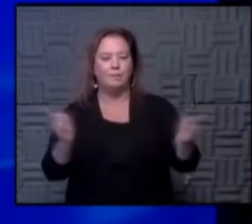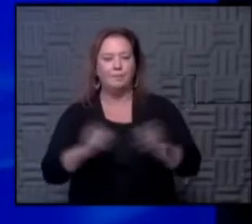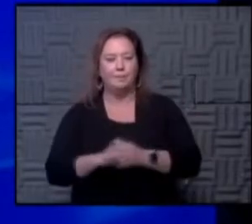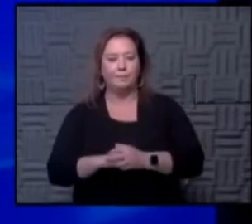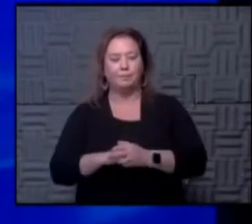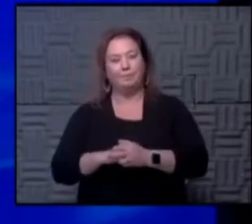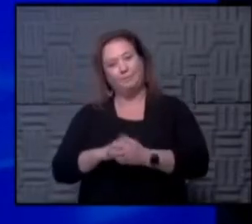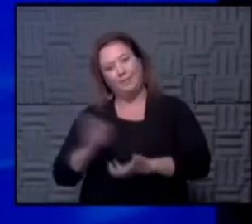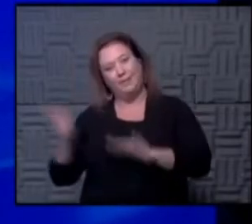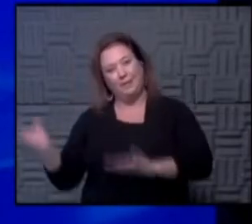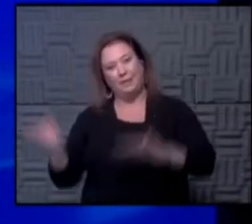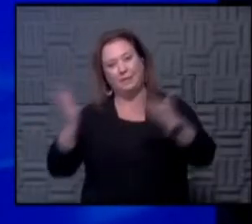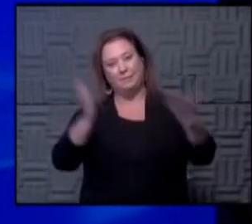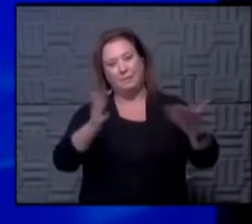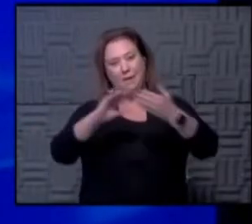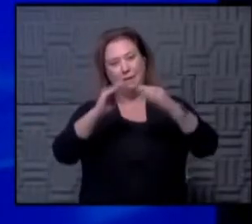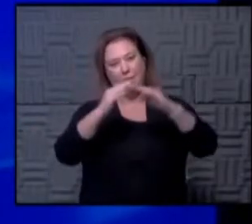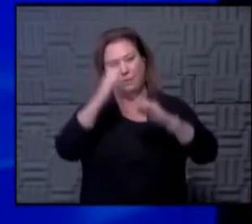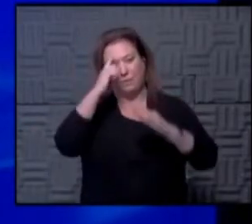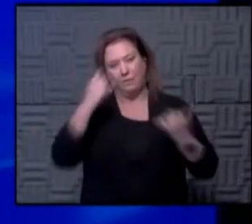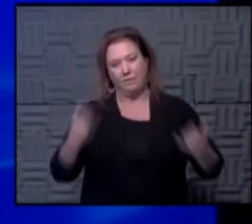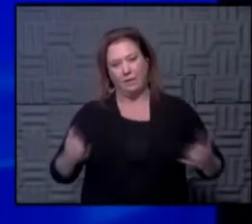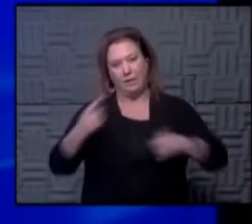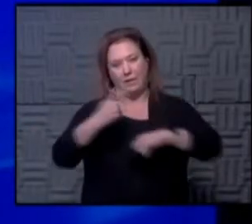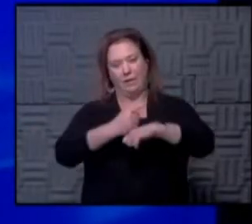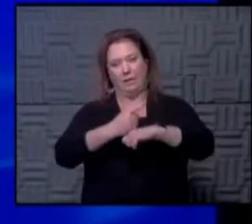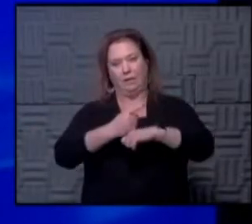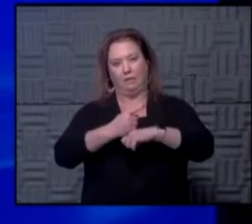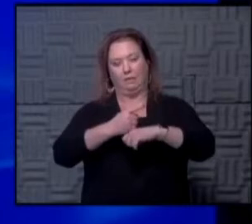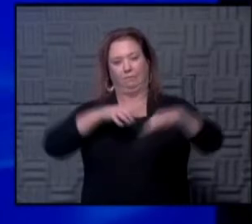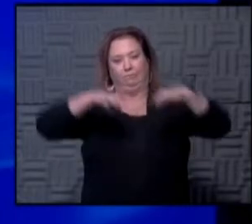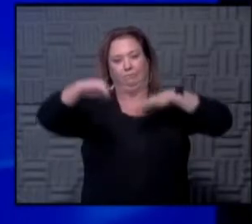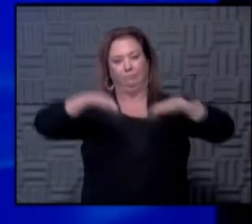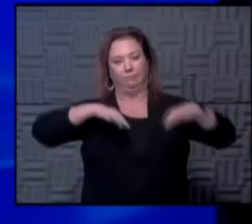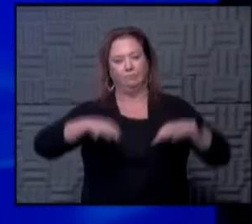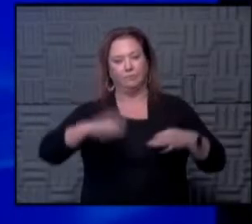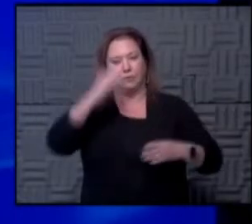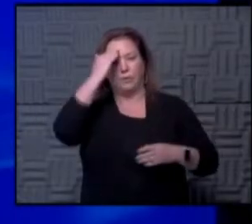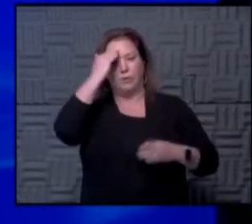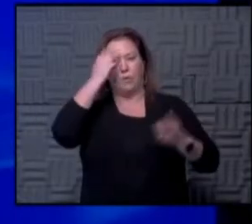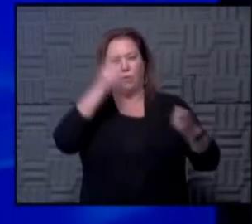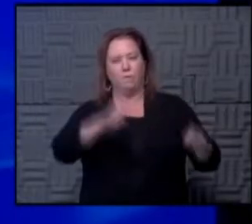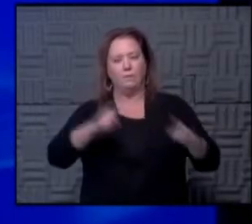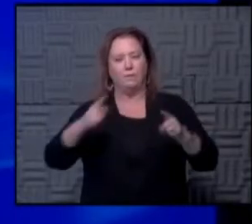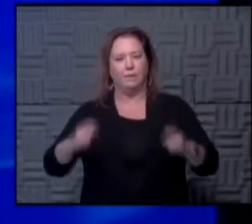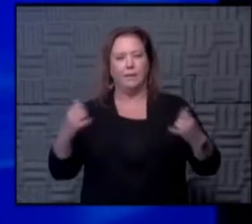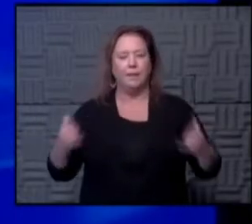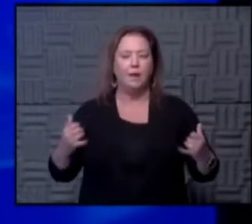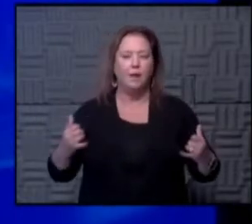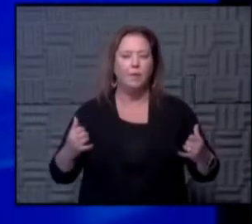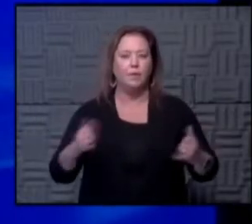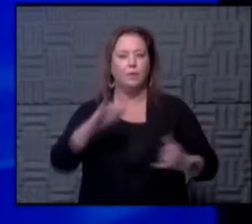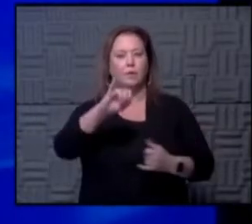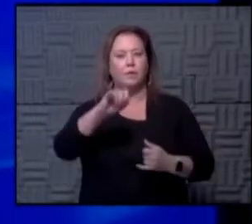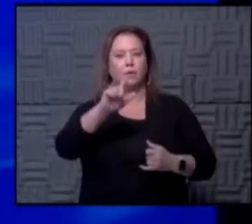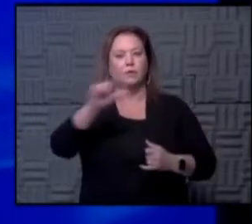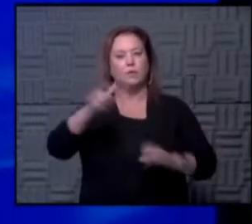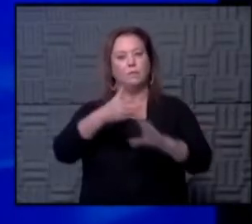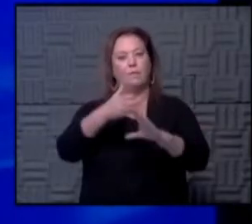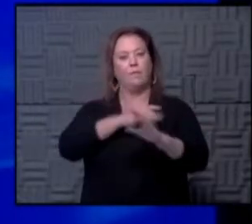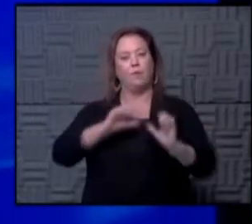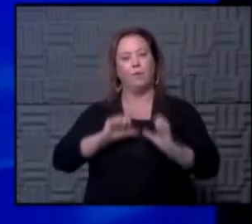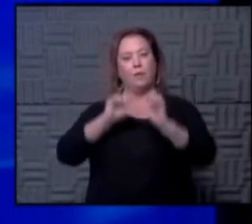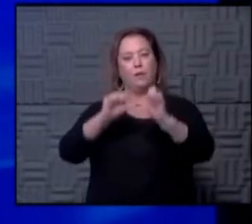that's what I brought as far as numbers to sort of keep everyone up to date about where we're at now. Jill, before we